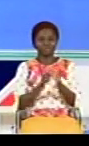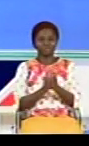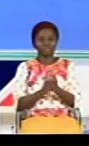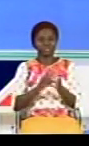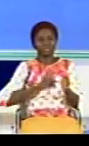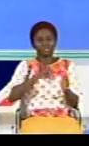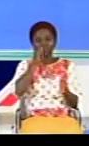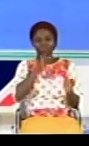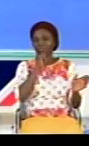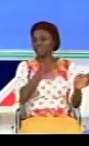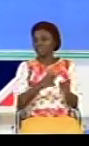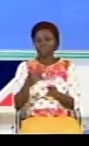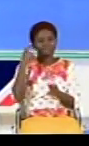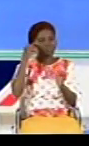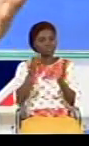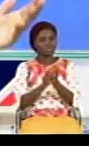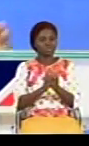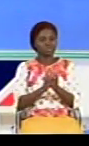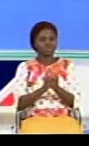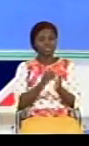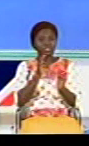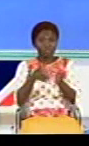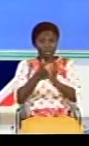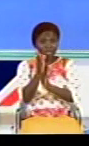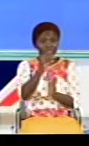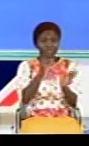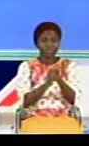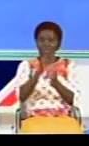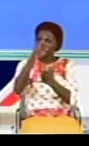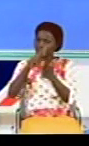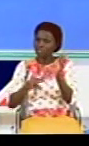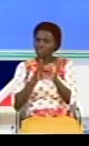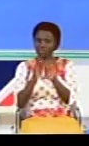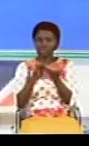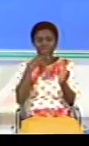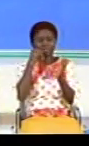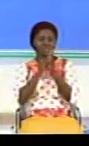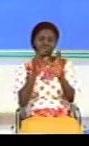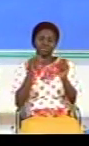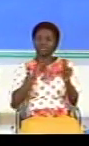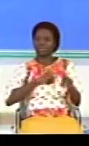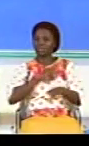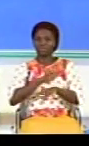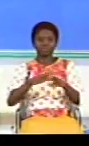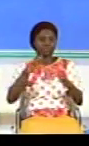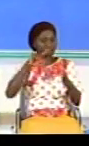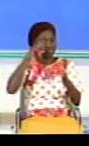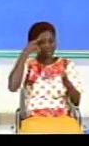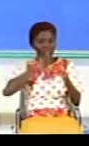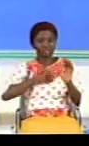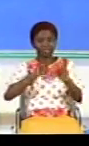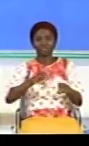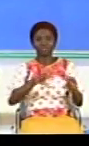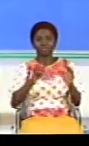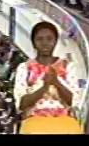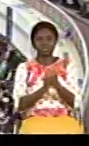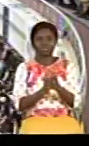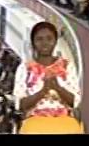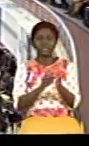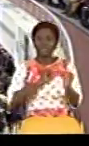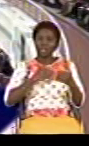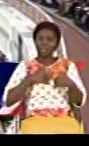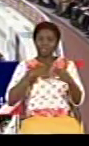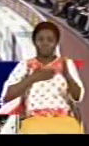think I can do that. I have my own church I'm going to. Repentance. What's repentance? Look at